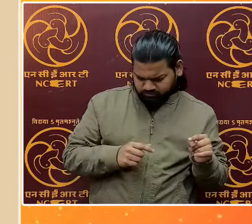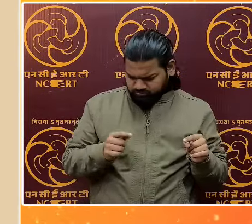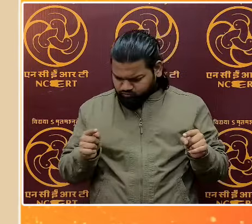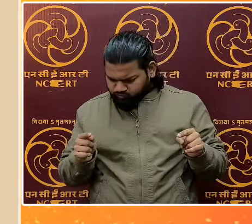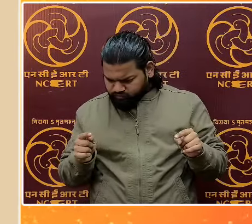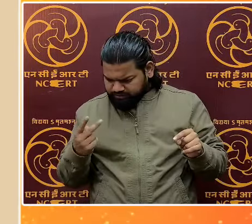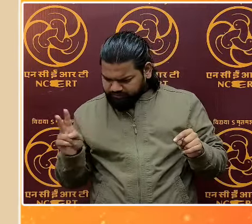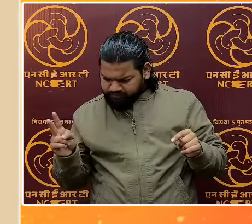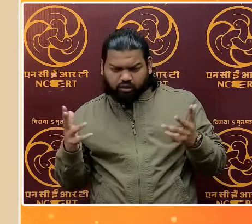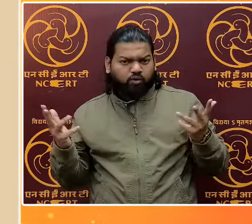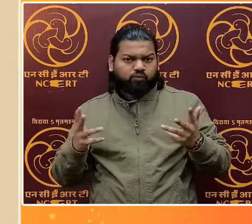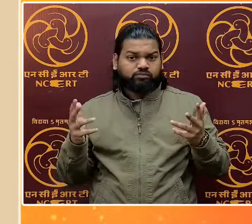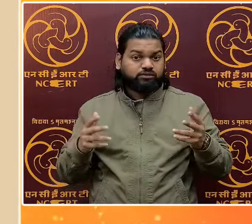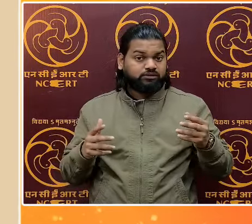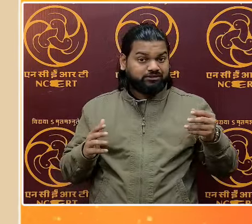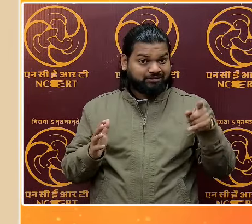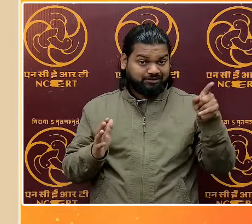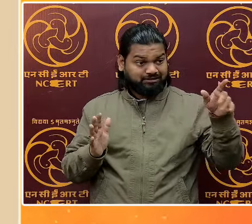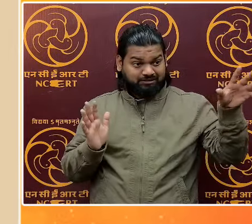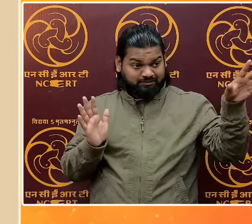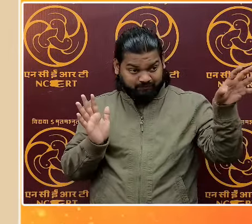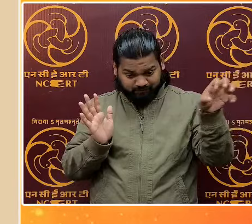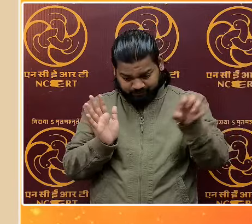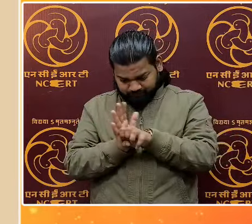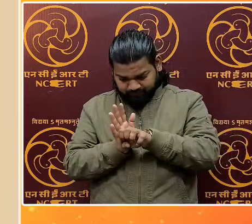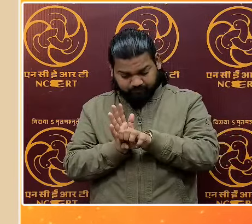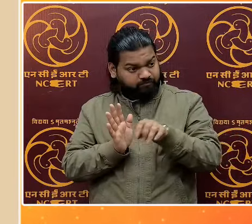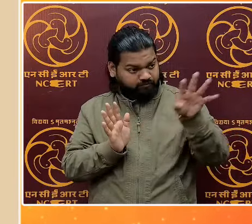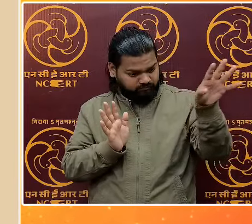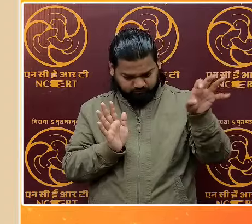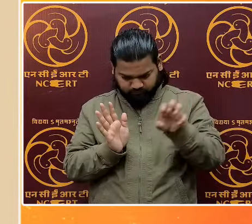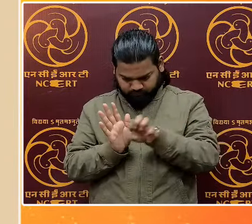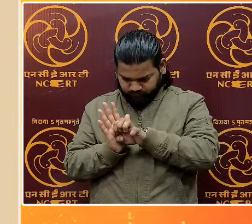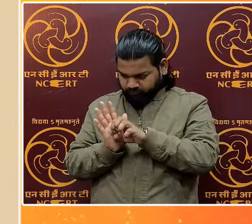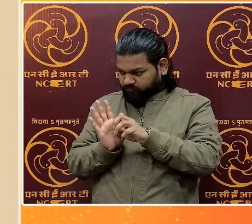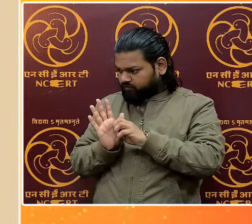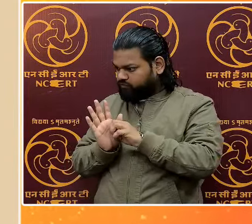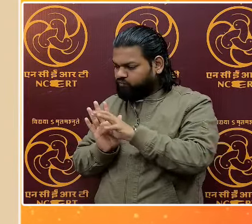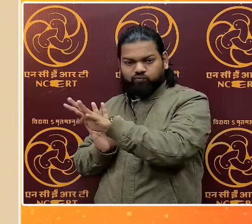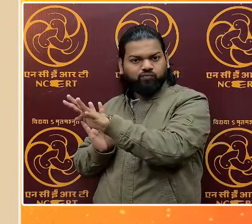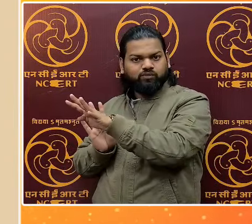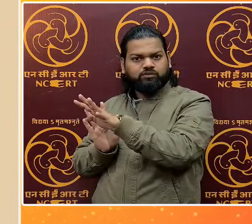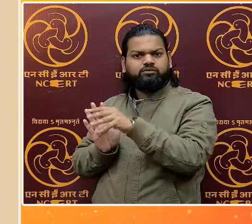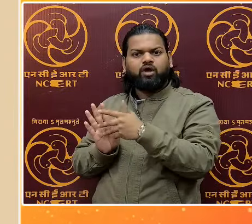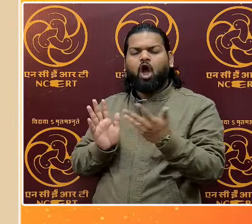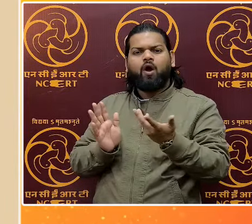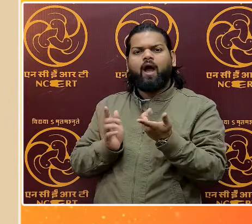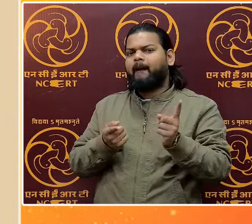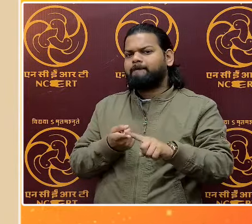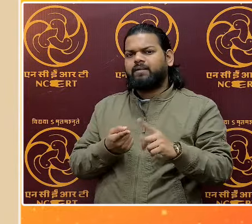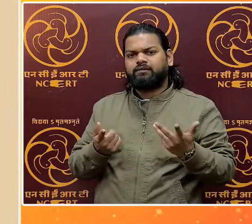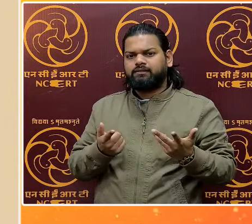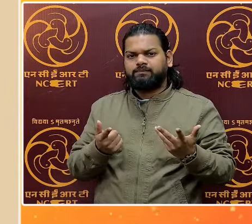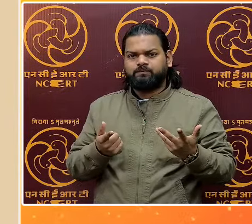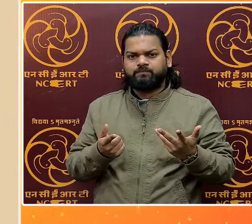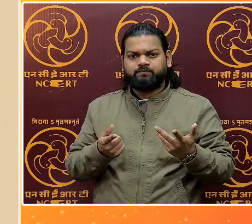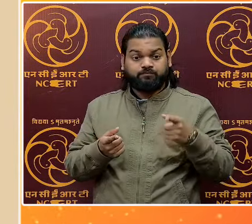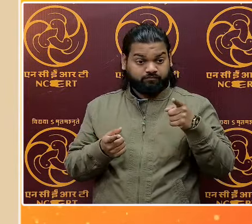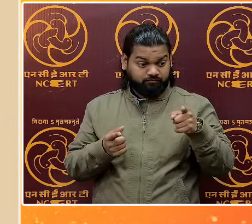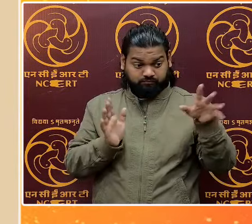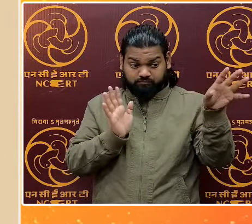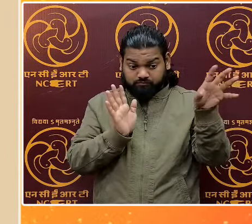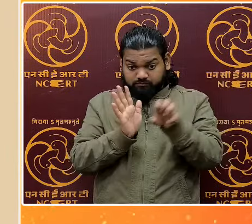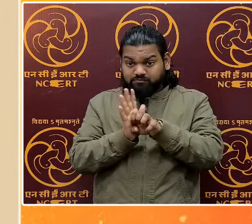that when the light ray fall on these lenses, what happen, how the light